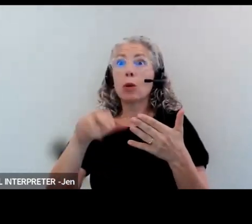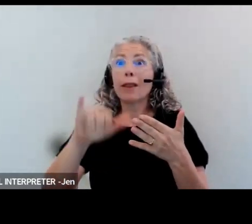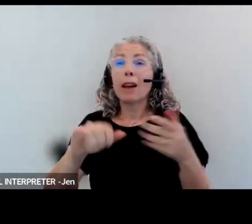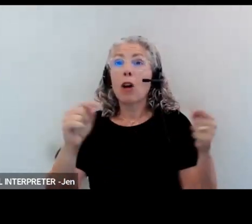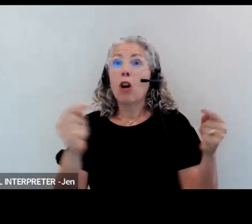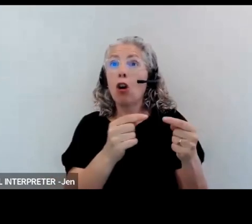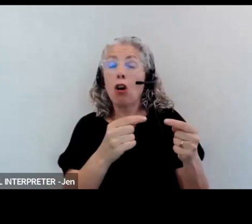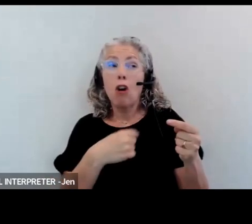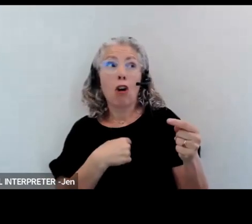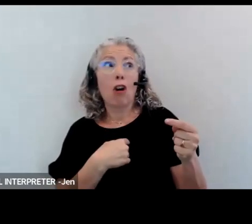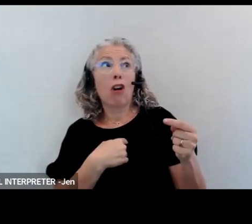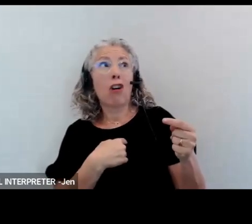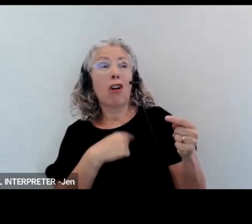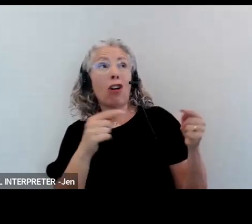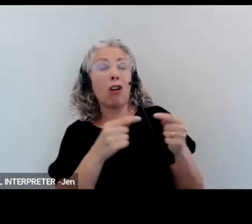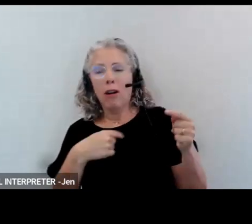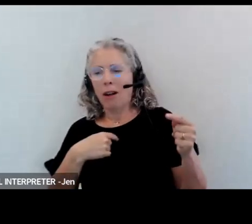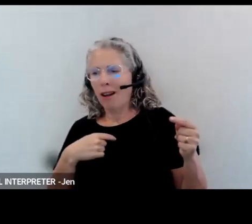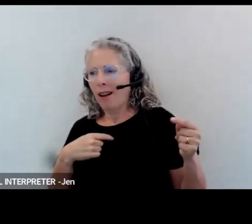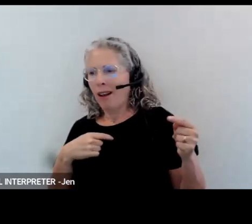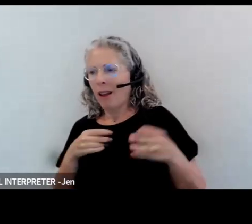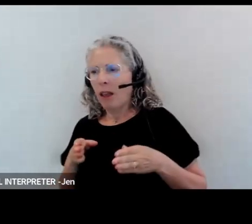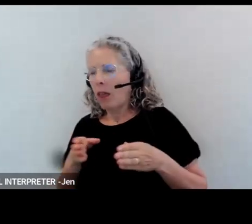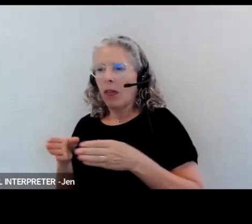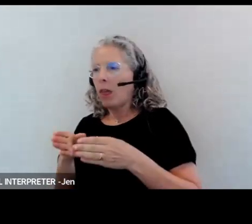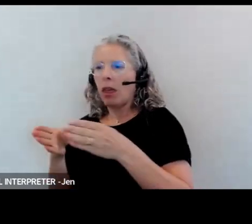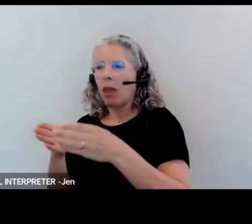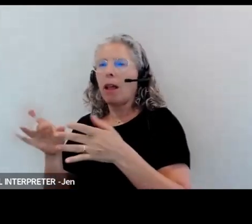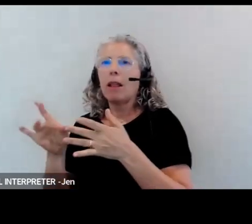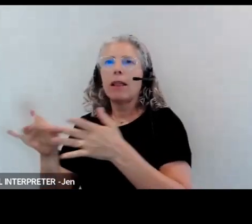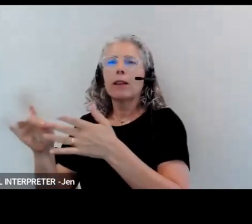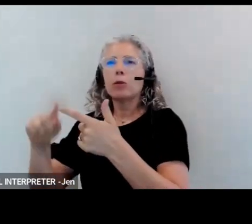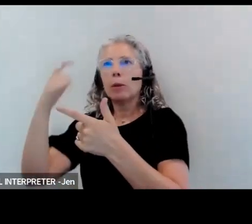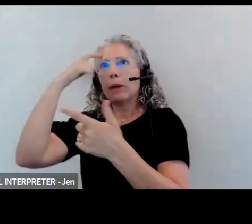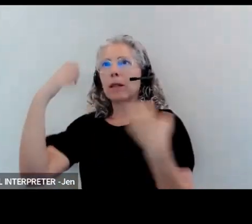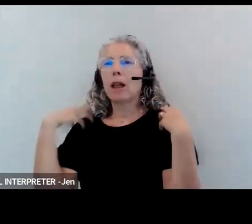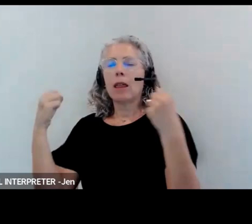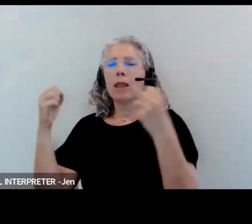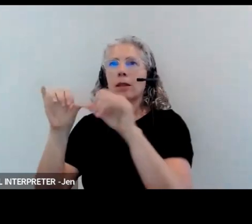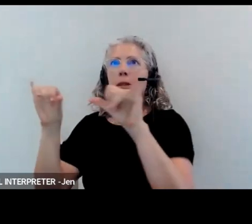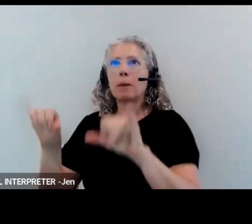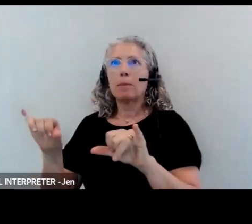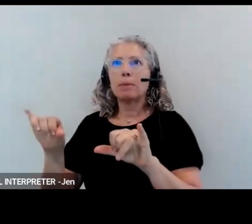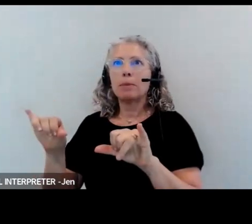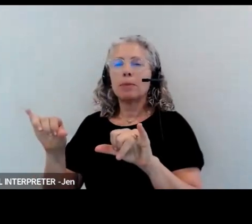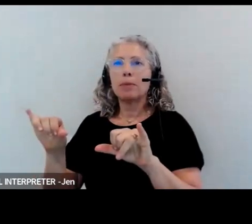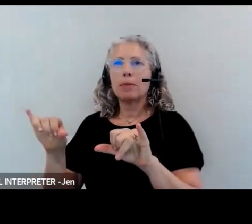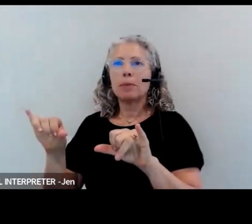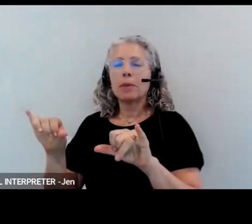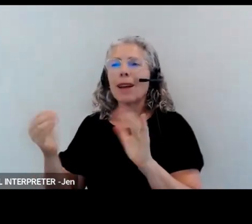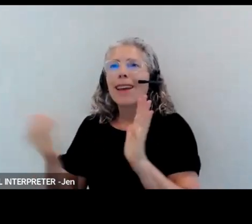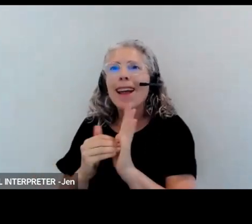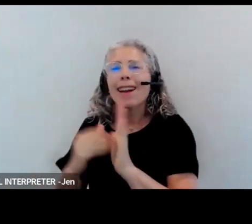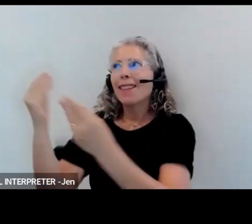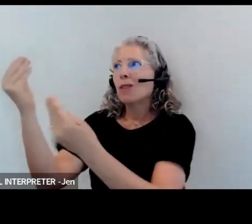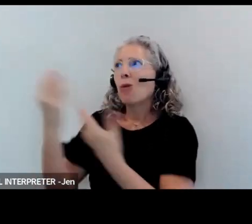harm that was caused to me as a child, I found myself on a path that led into the mental health system, where again, I was